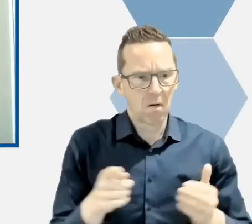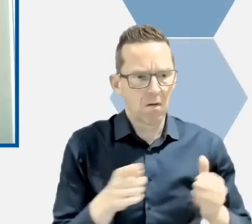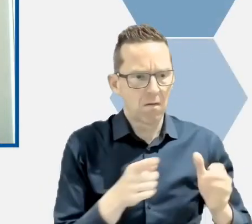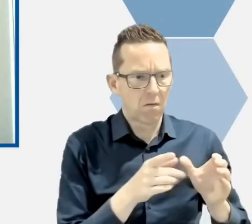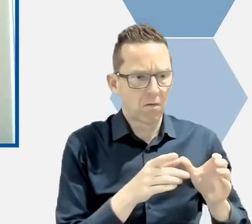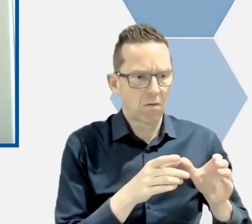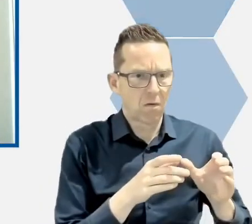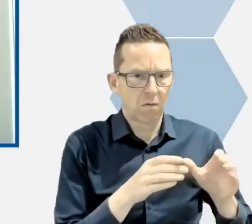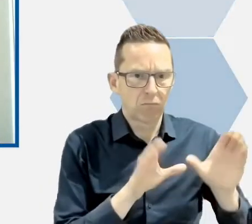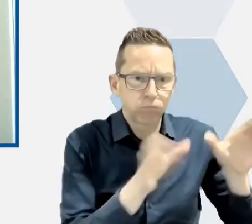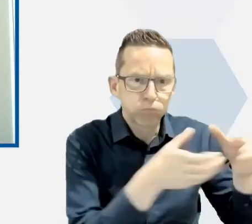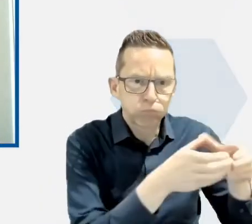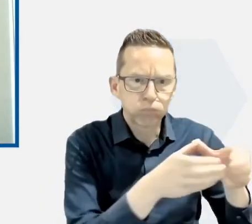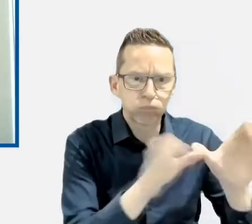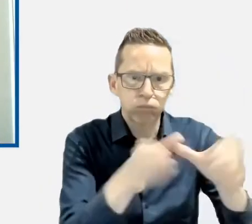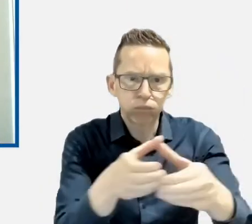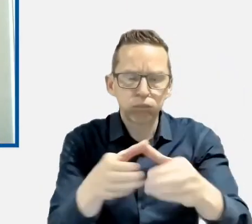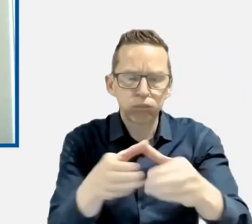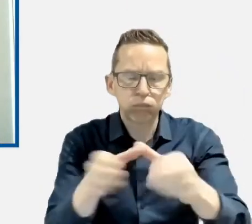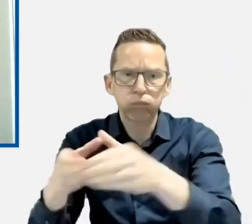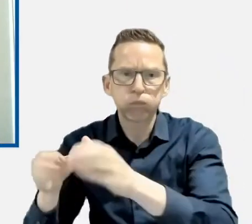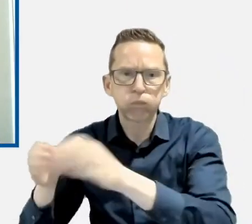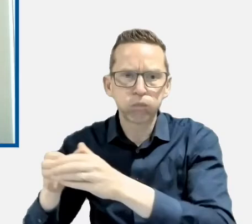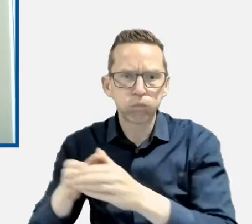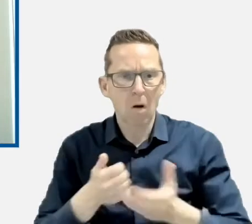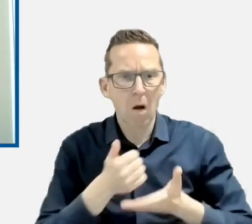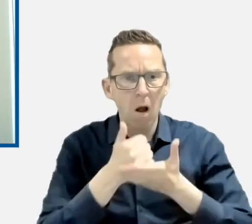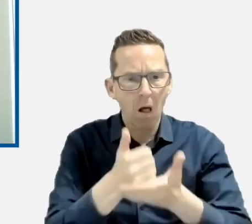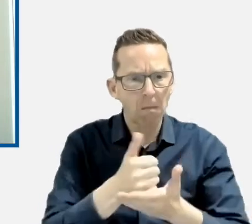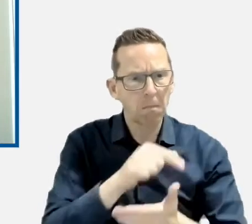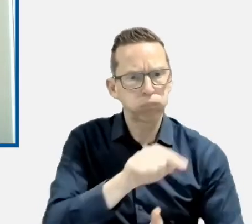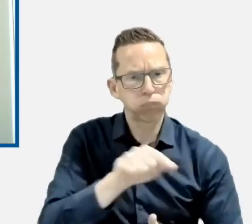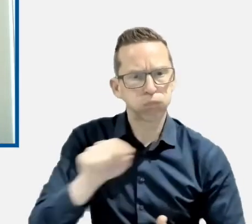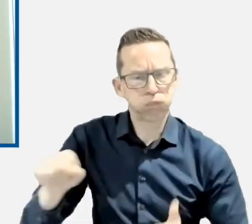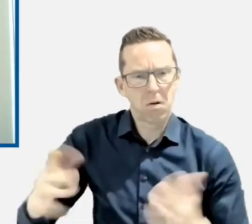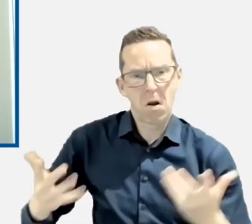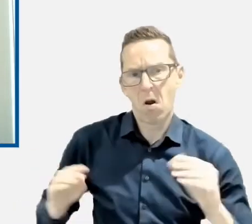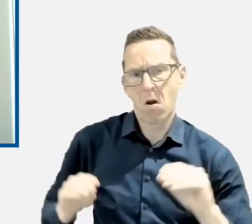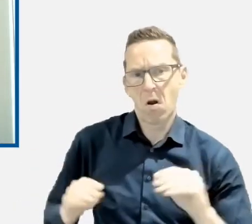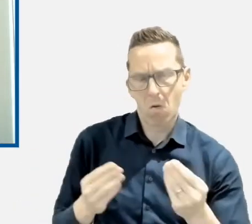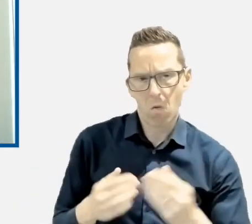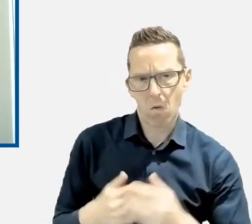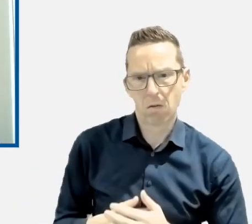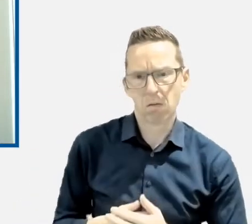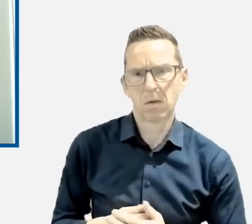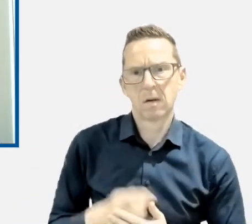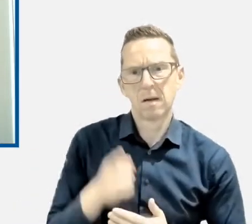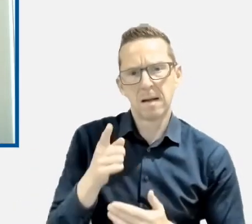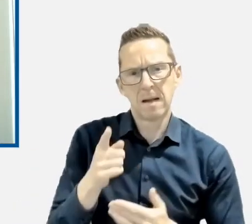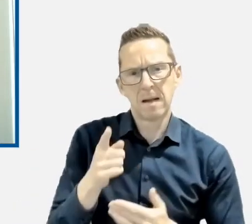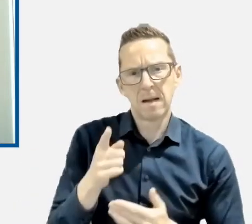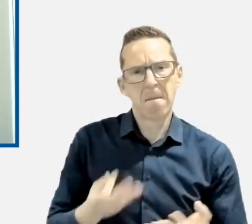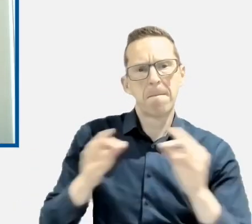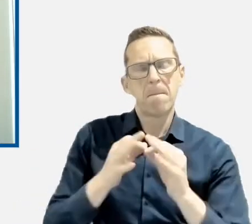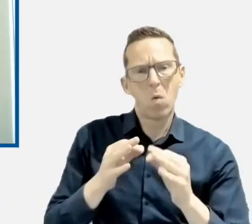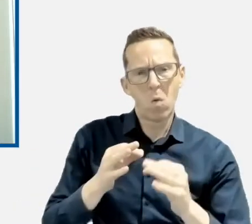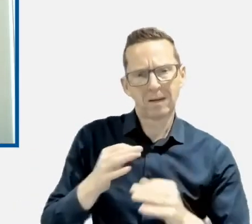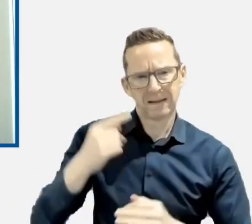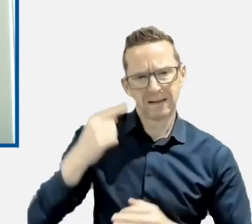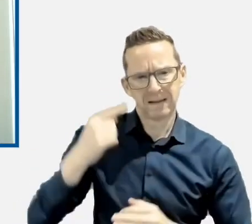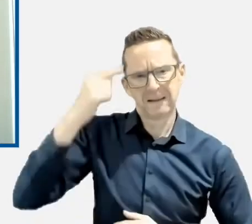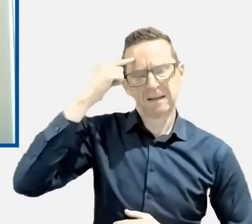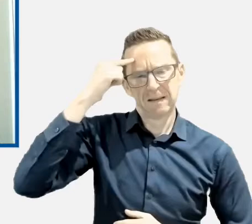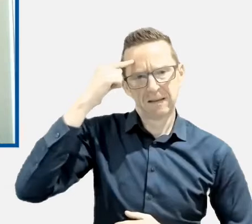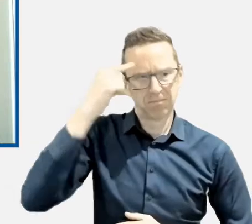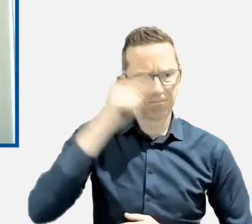most relevant risk information and to serve the diverse stakeholders. How do you construct the